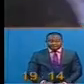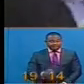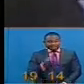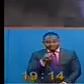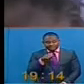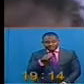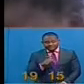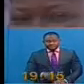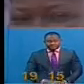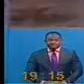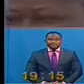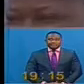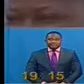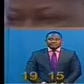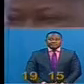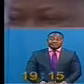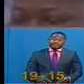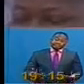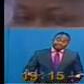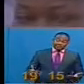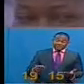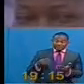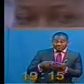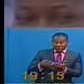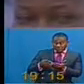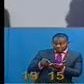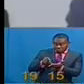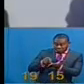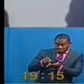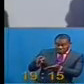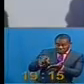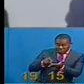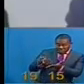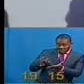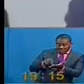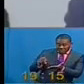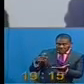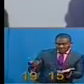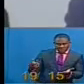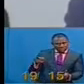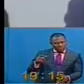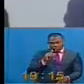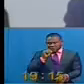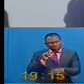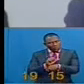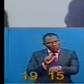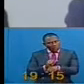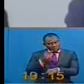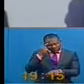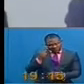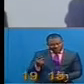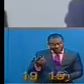Yes, Honorable Chair. So the money paid you was not earned or was not due to